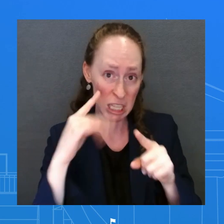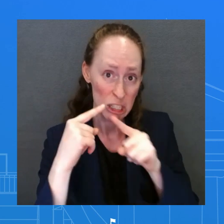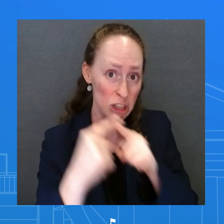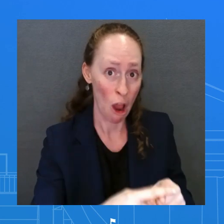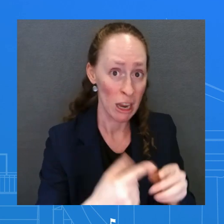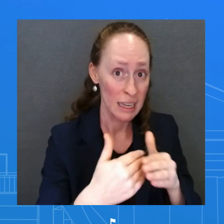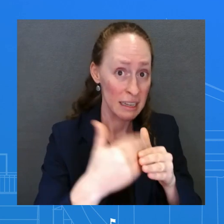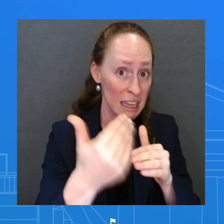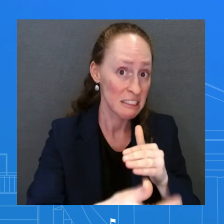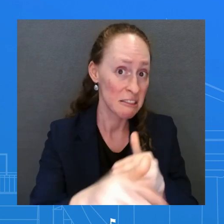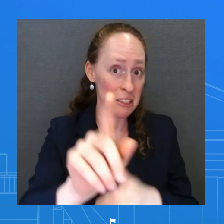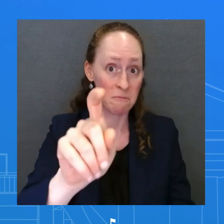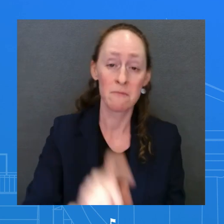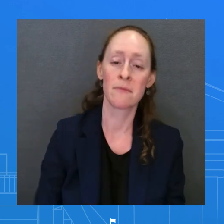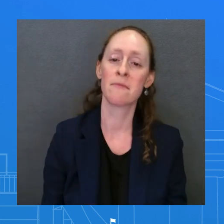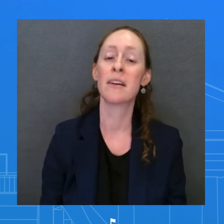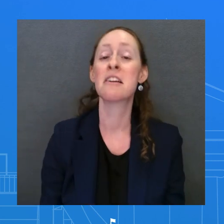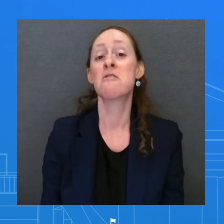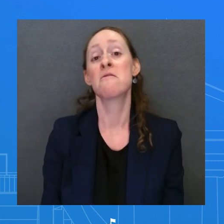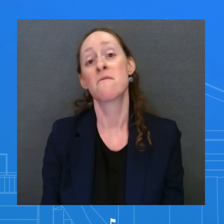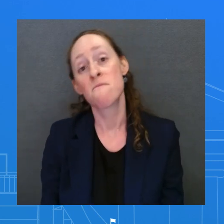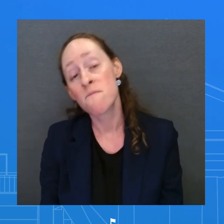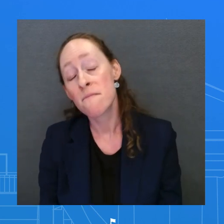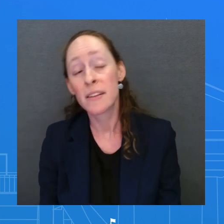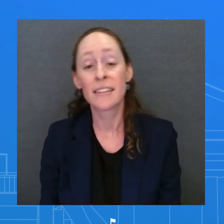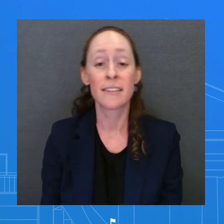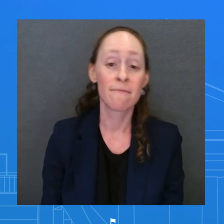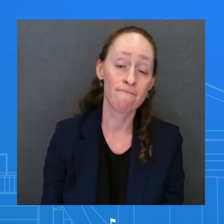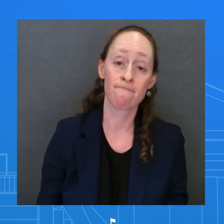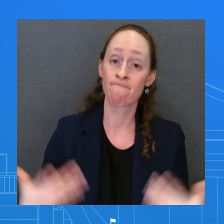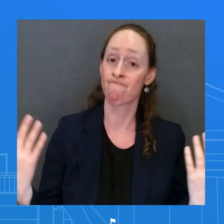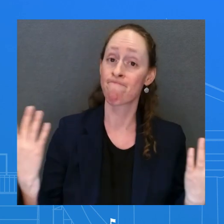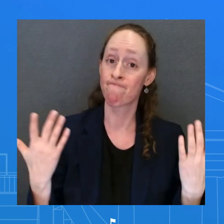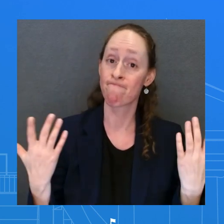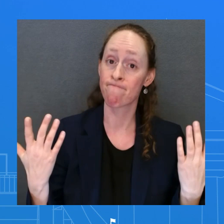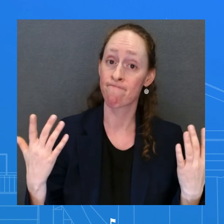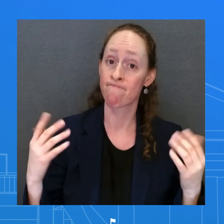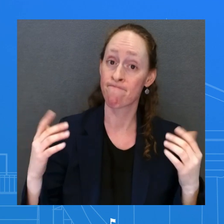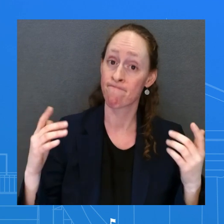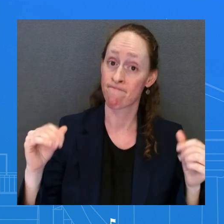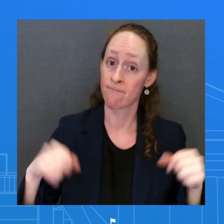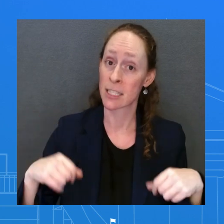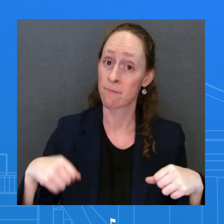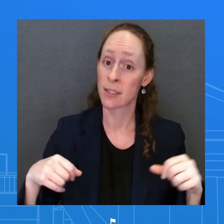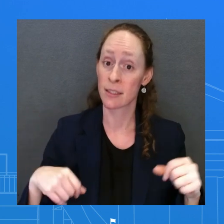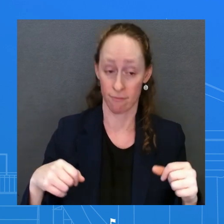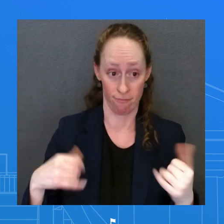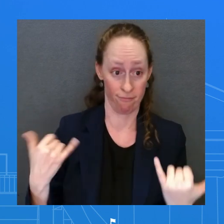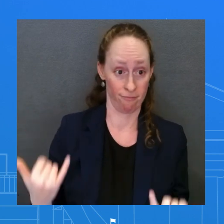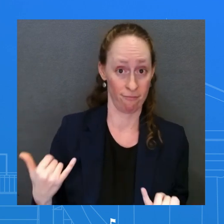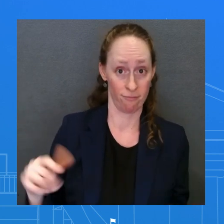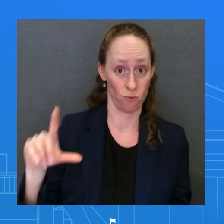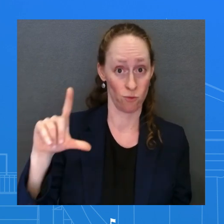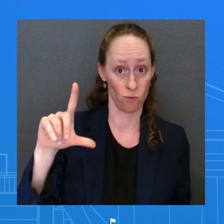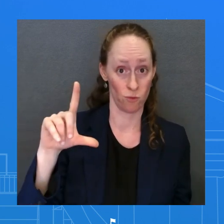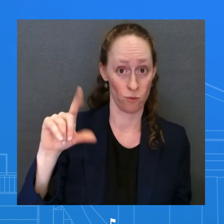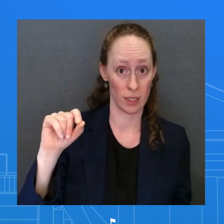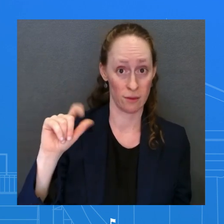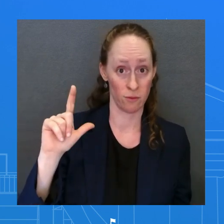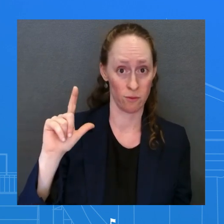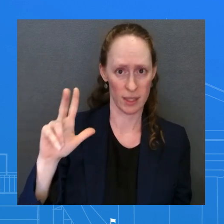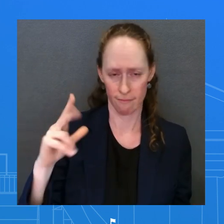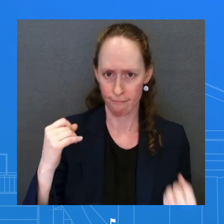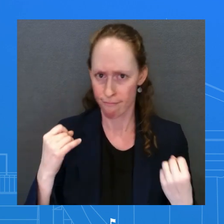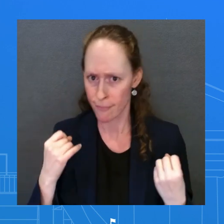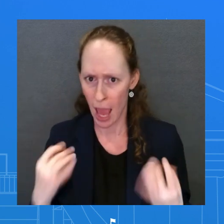in 2023, we have seen more than 300 bills attacking reproductive rights, reproductive health care, right, including contraception,